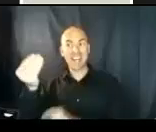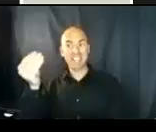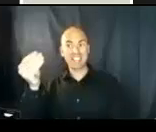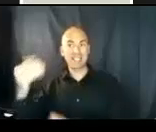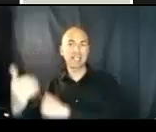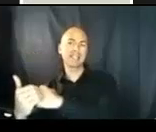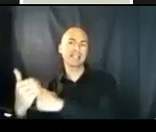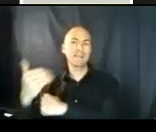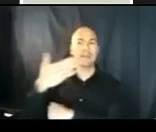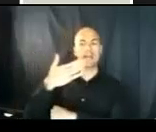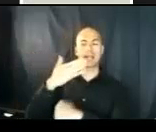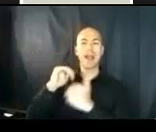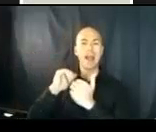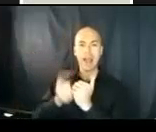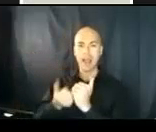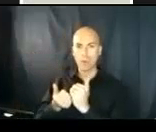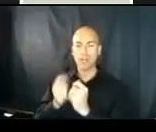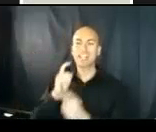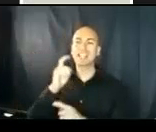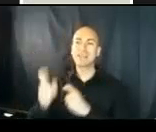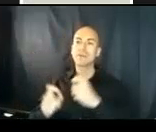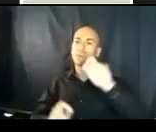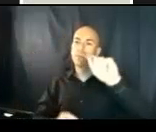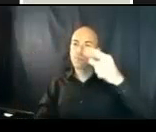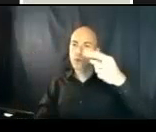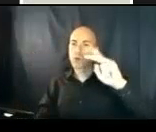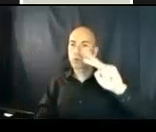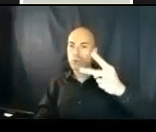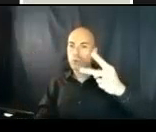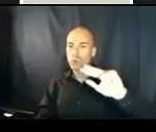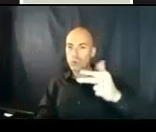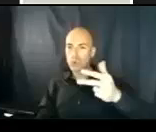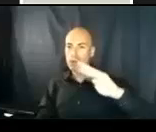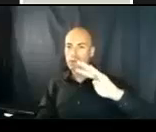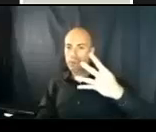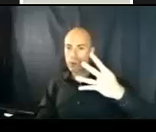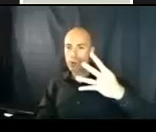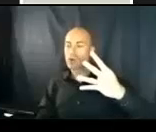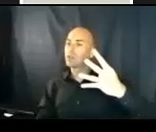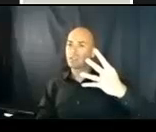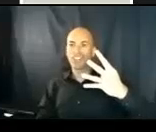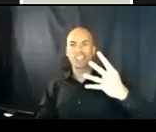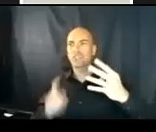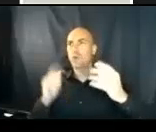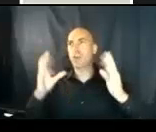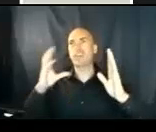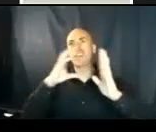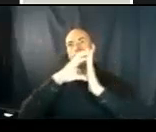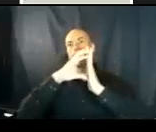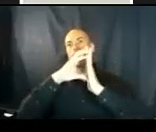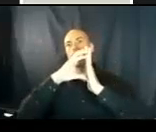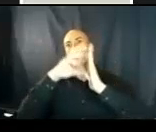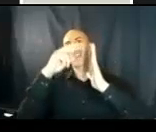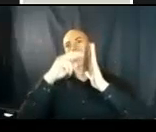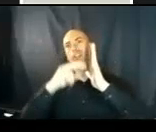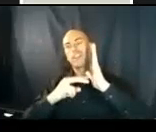steps, label the steps. Not just write everything in a paragraph. Steps, think about a recipe.